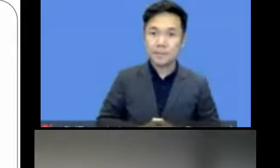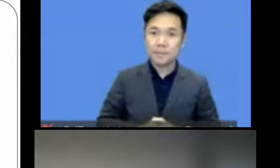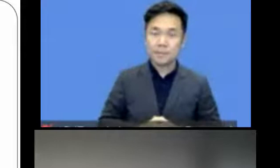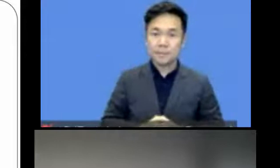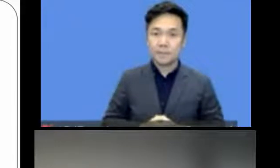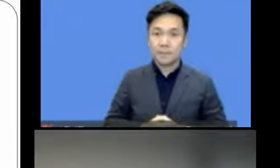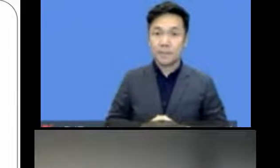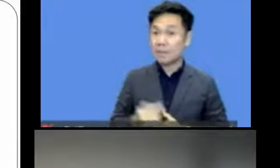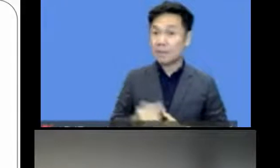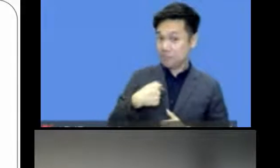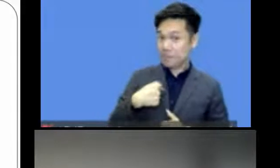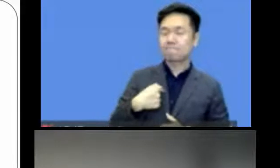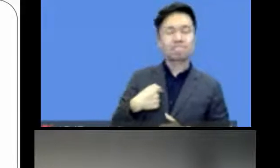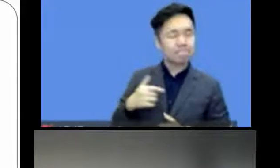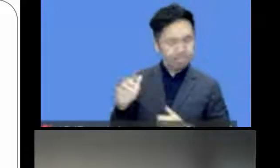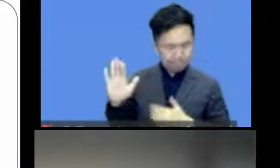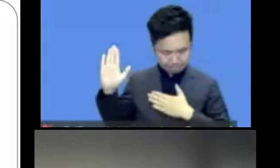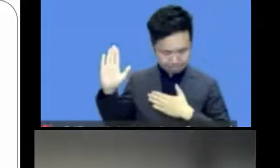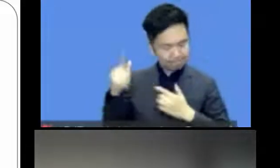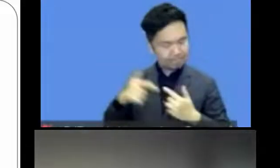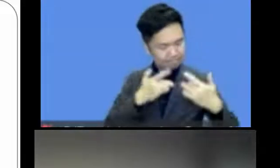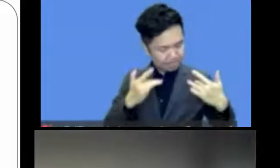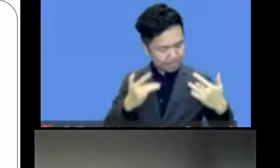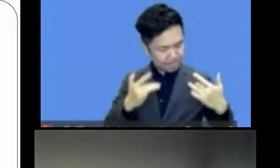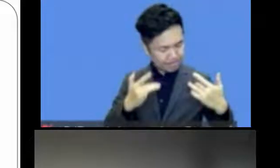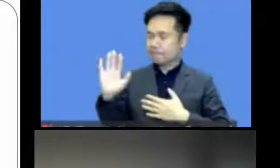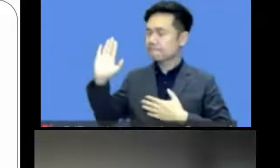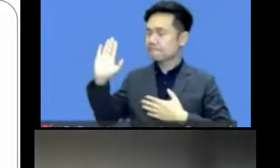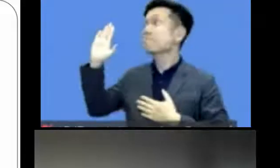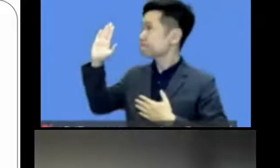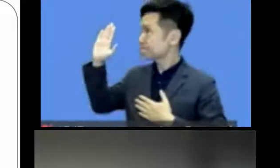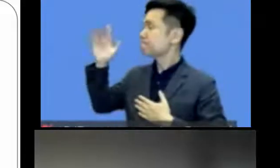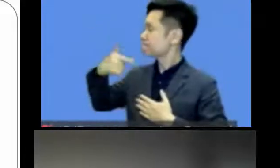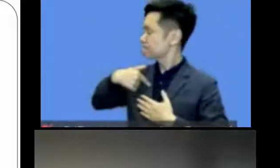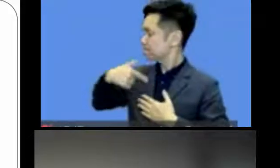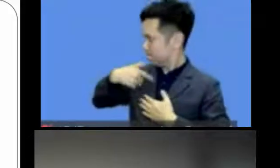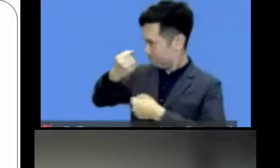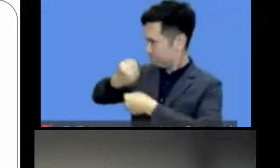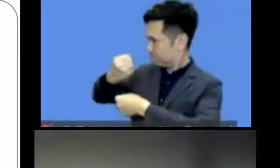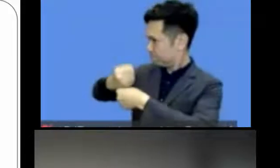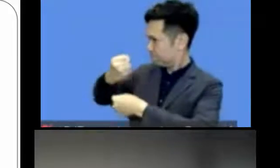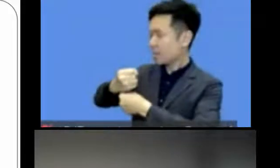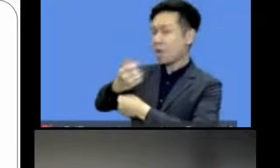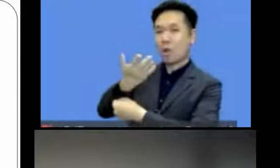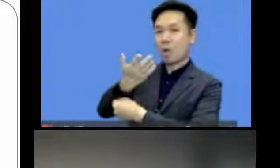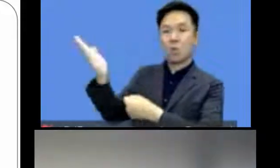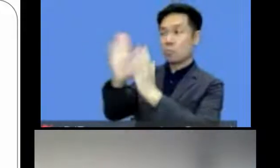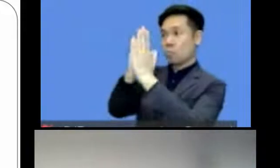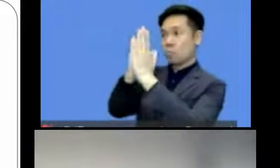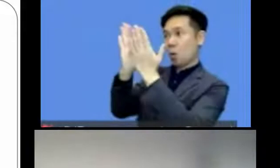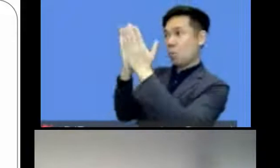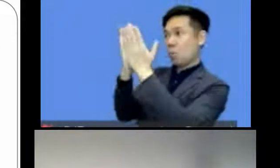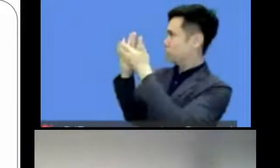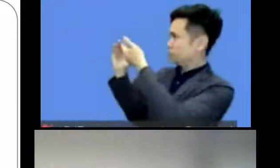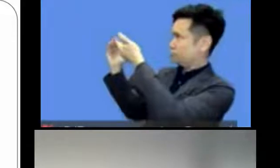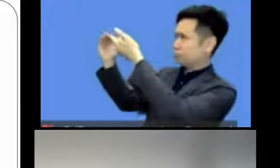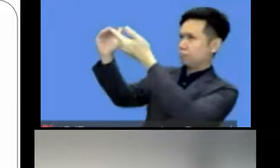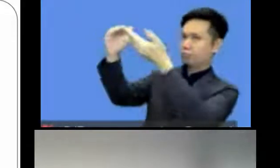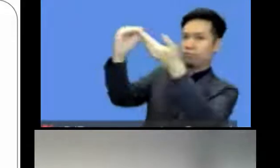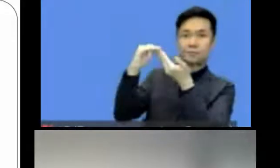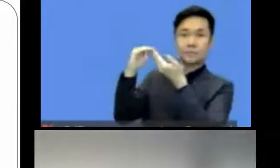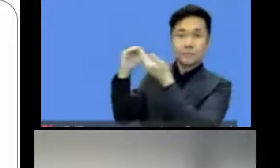as a volunteer, the many libraries and volunteers joined to